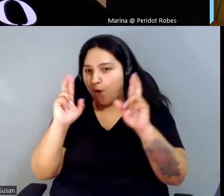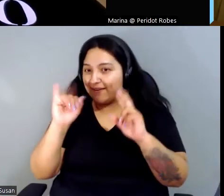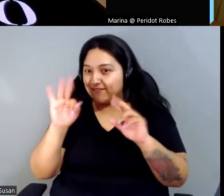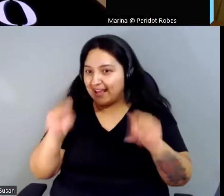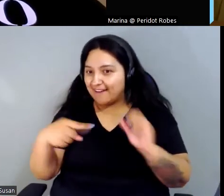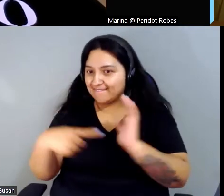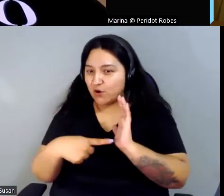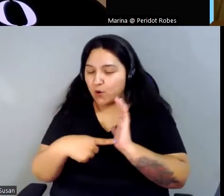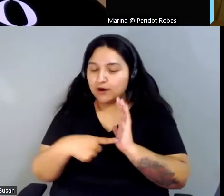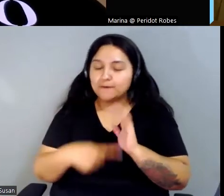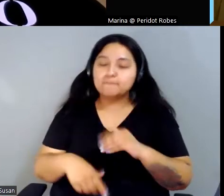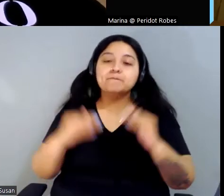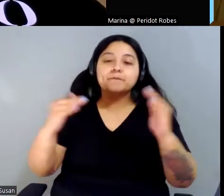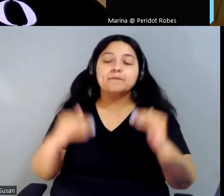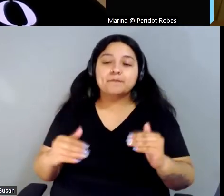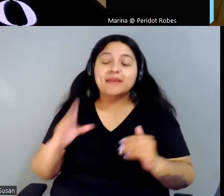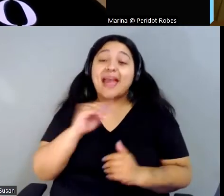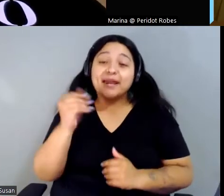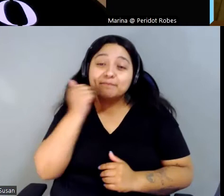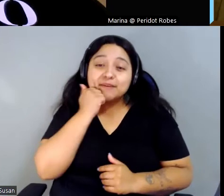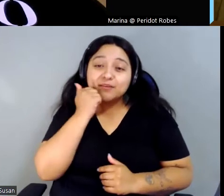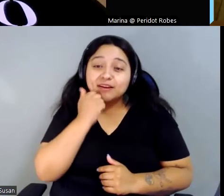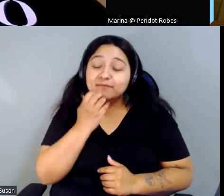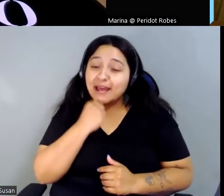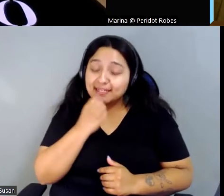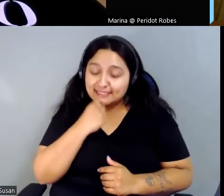I also have the period panties that I'm in development